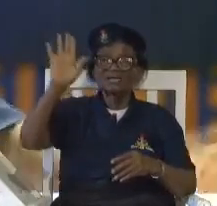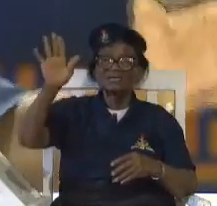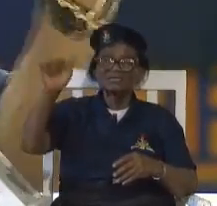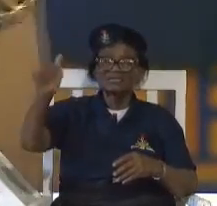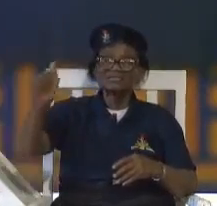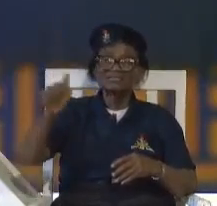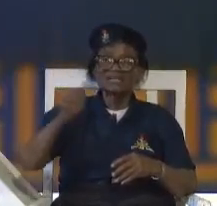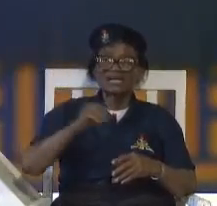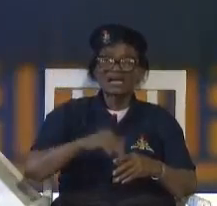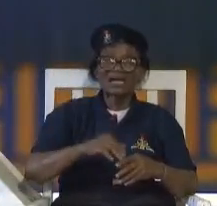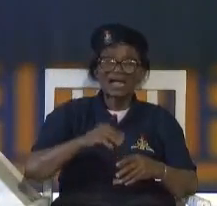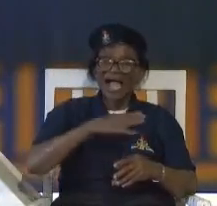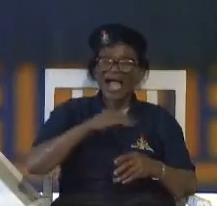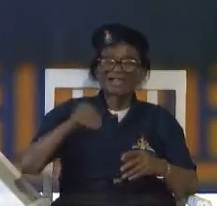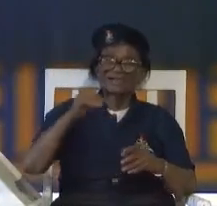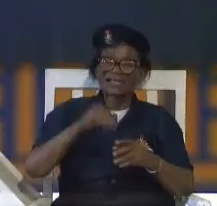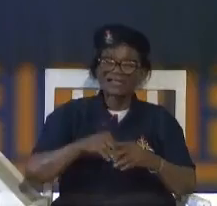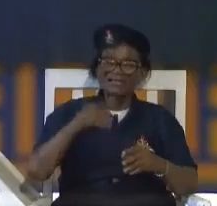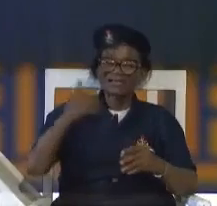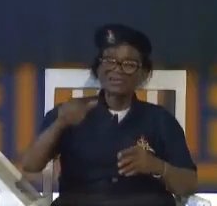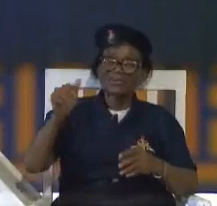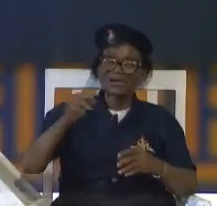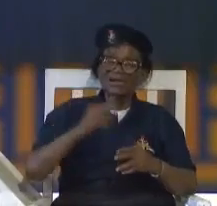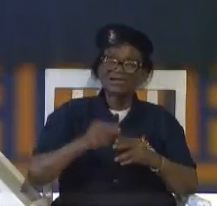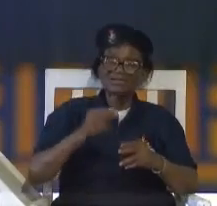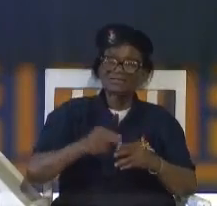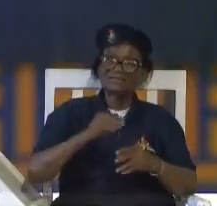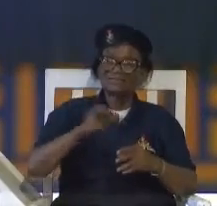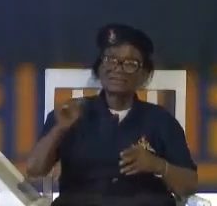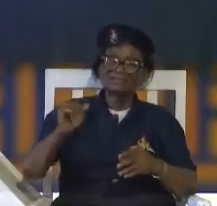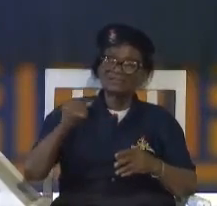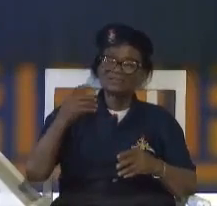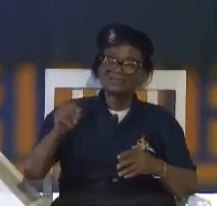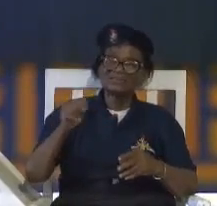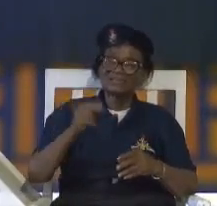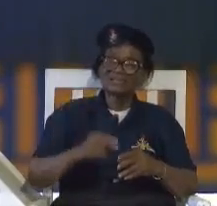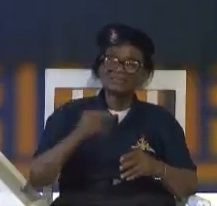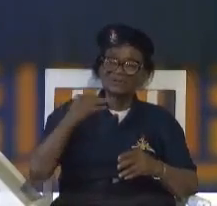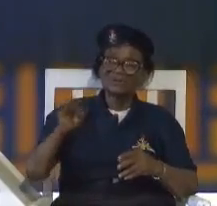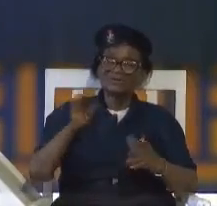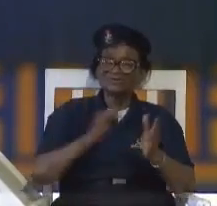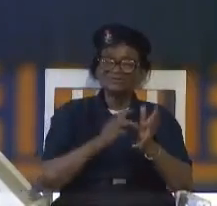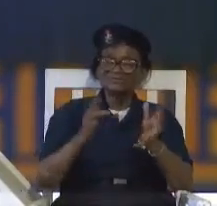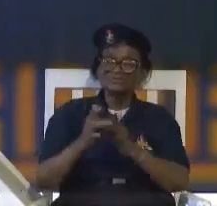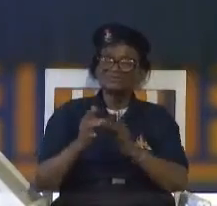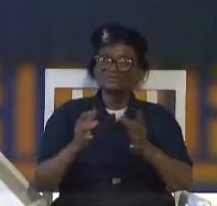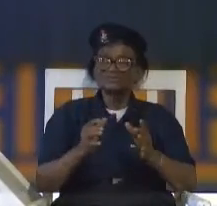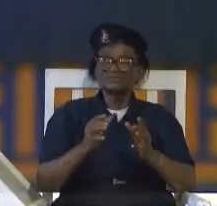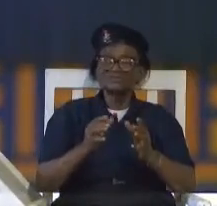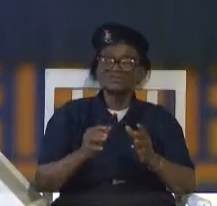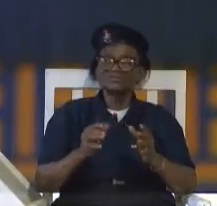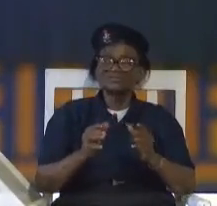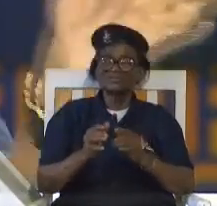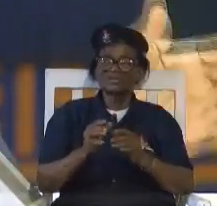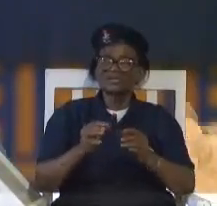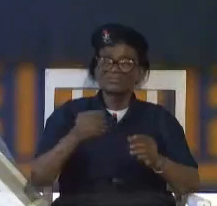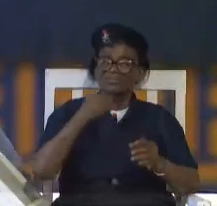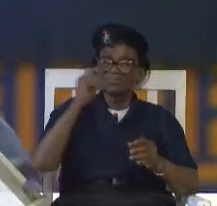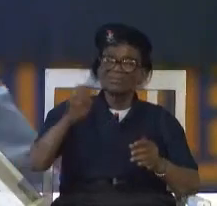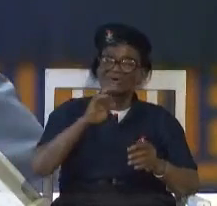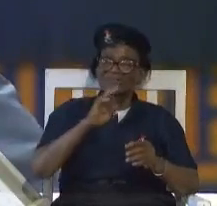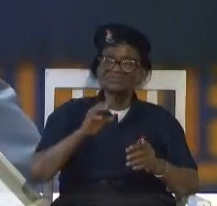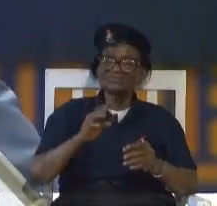And anyone naming the name of Jesus Christ must depart from